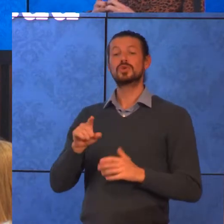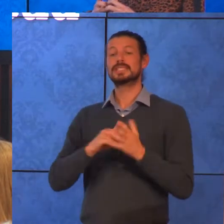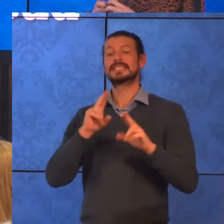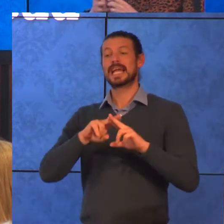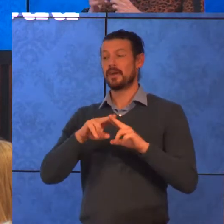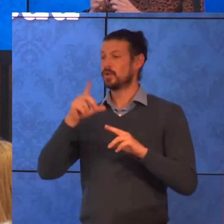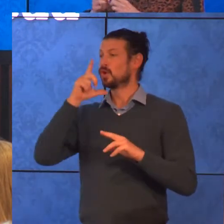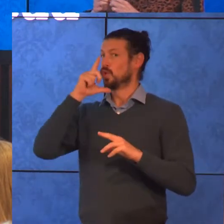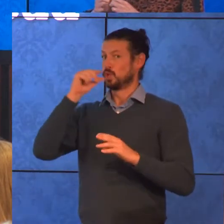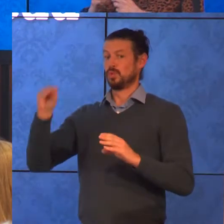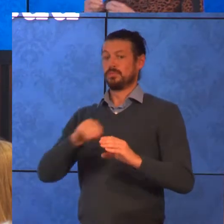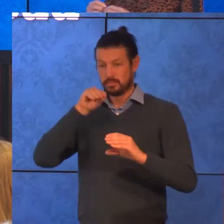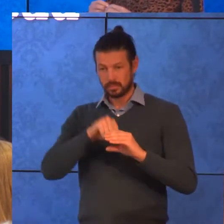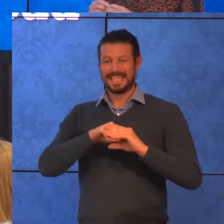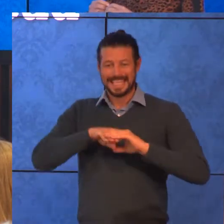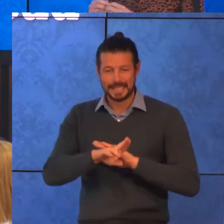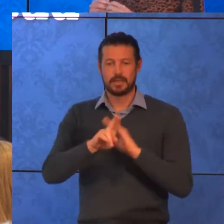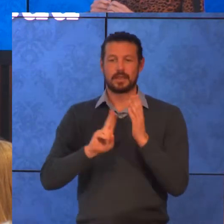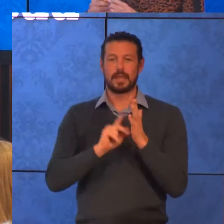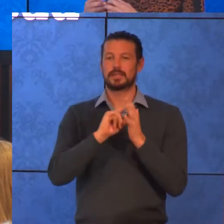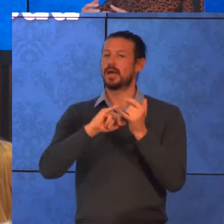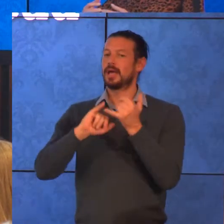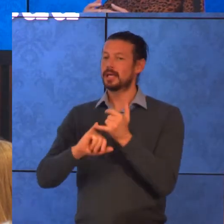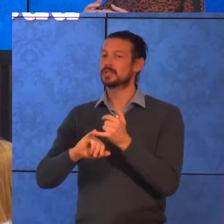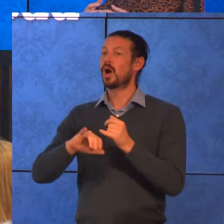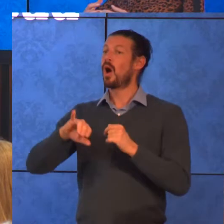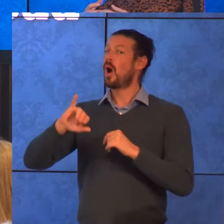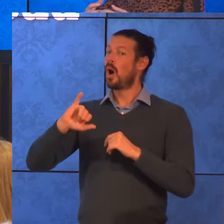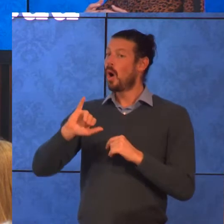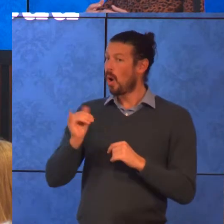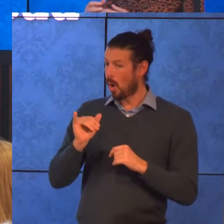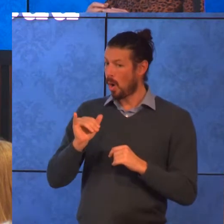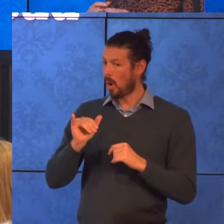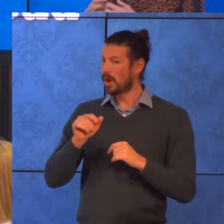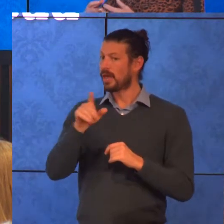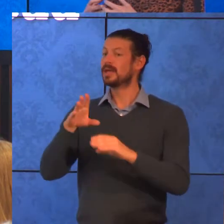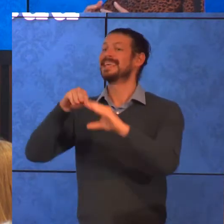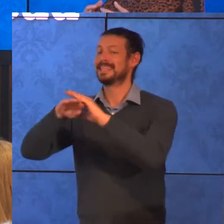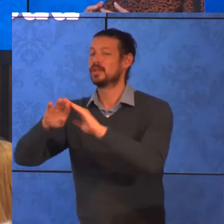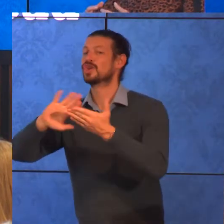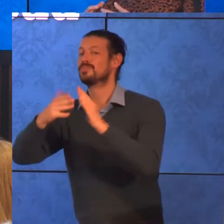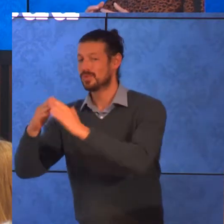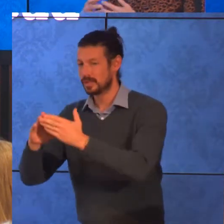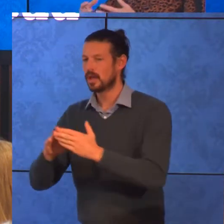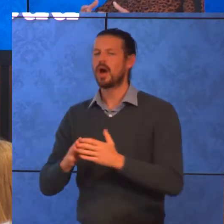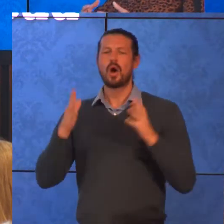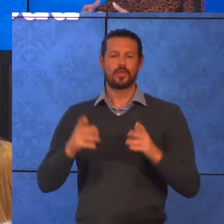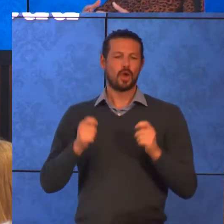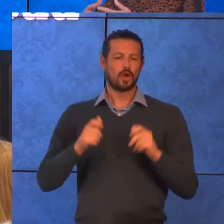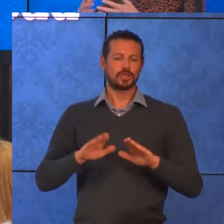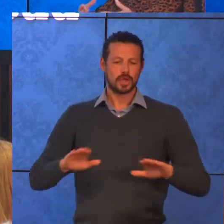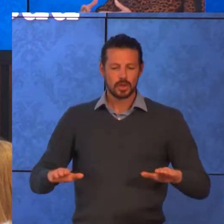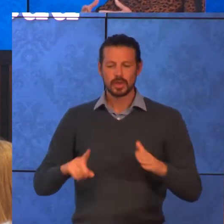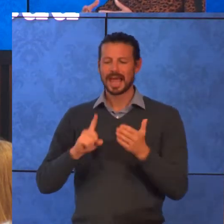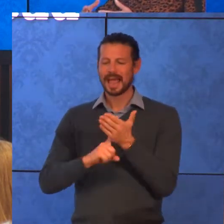the agency. Alternatively, these are people that are really well embedded in their community. So all of the early childhood partners, the LACs,